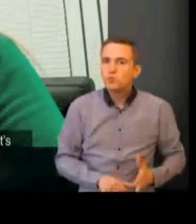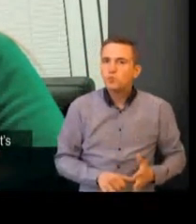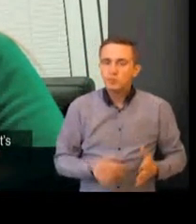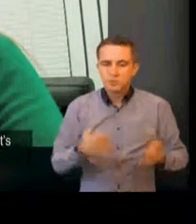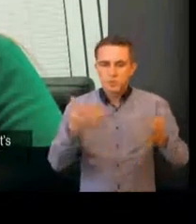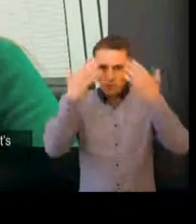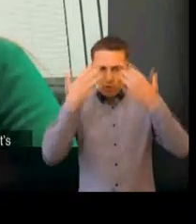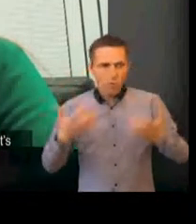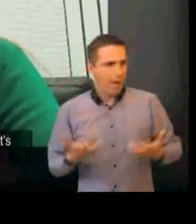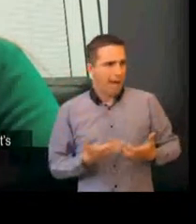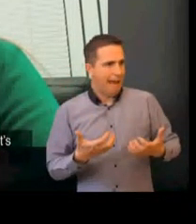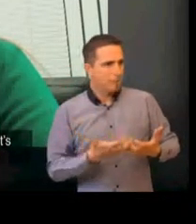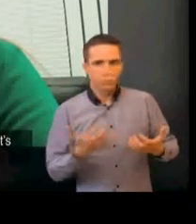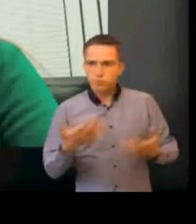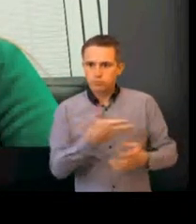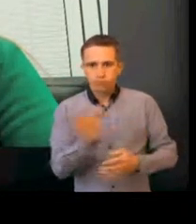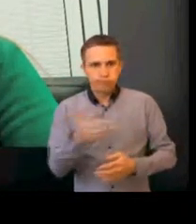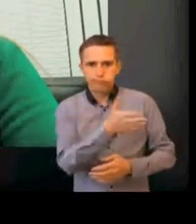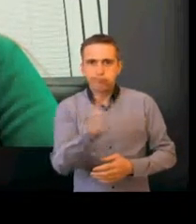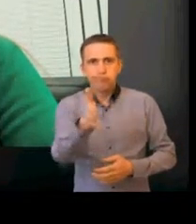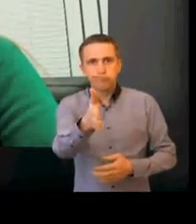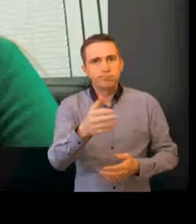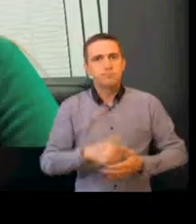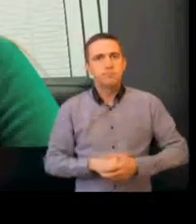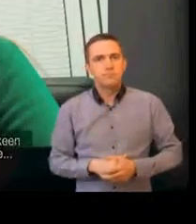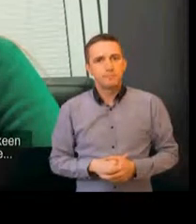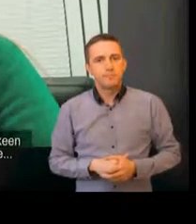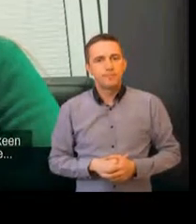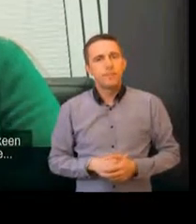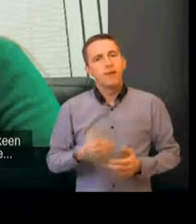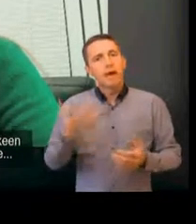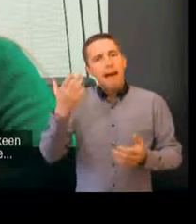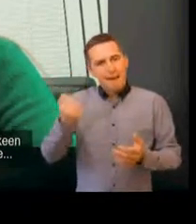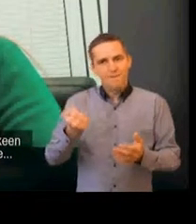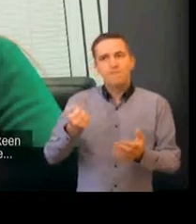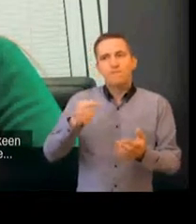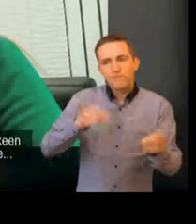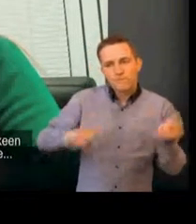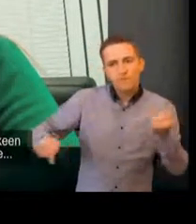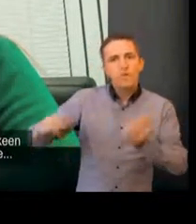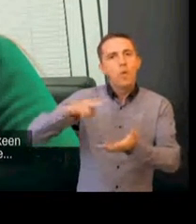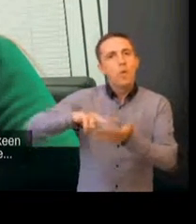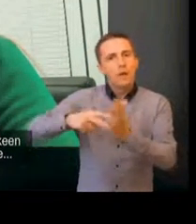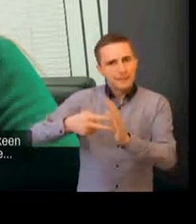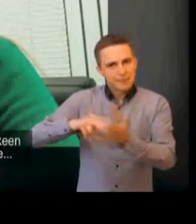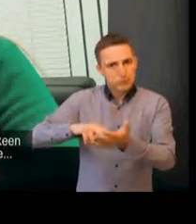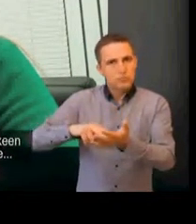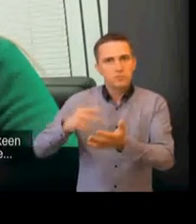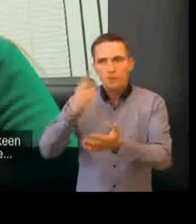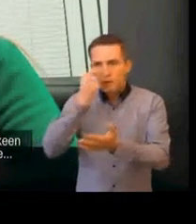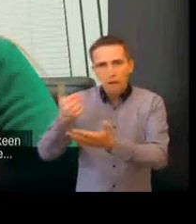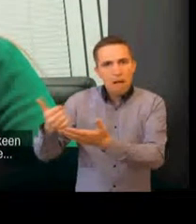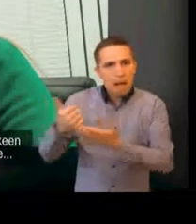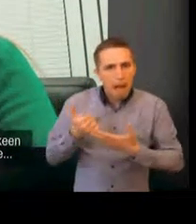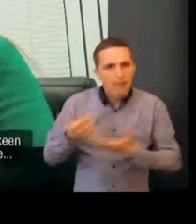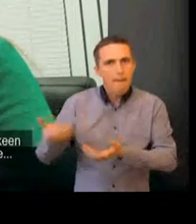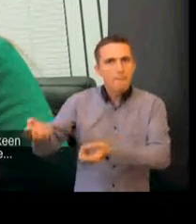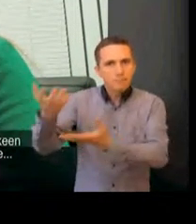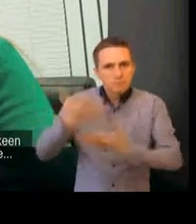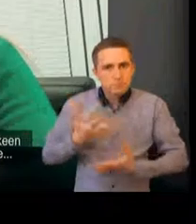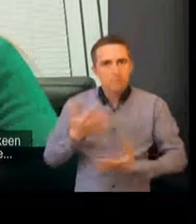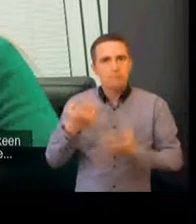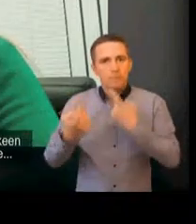it's a very difficult time. And also you've kind of been plunged into a world that you're not aware of what support is available, what you can access, what's